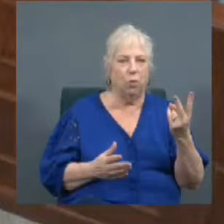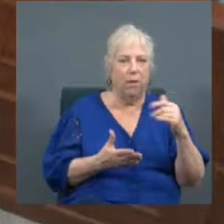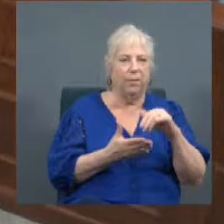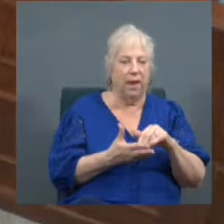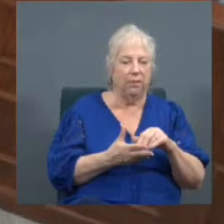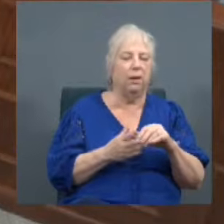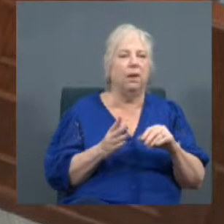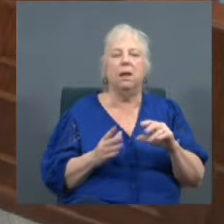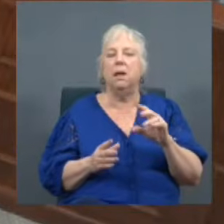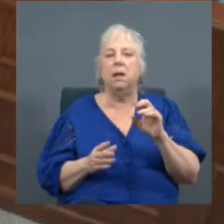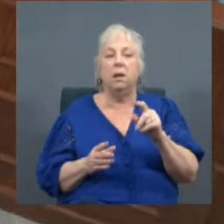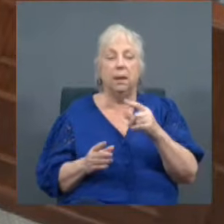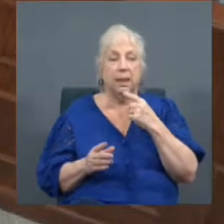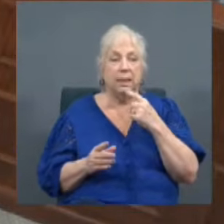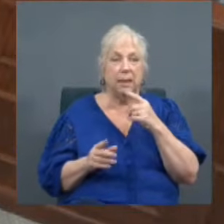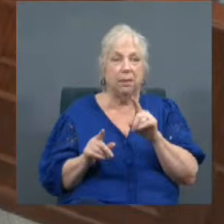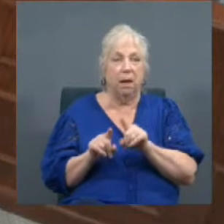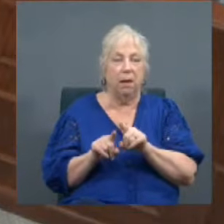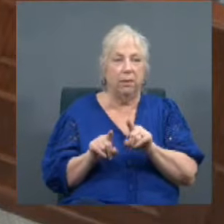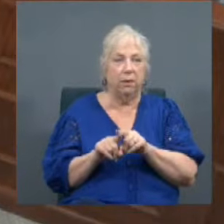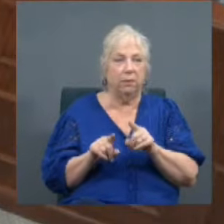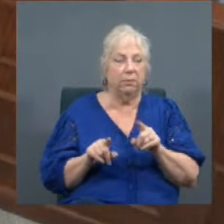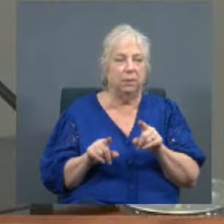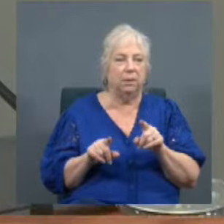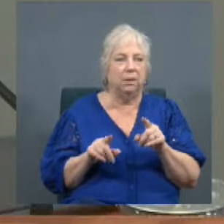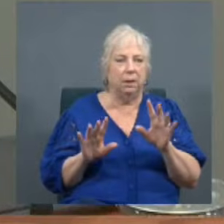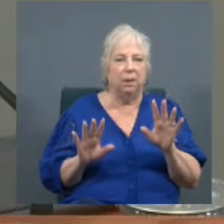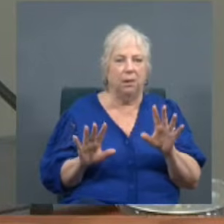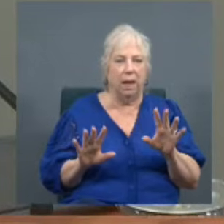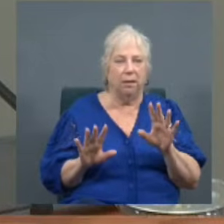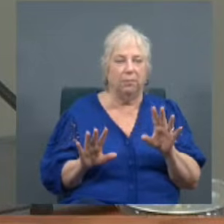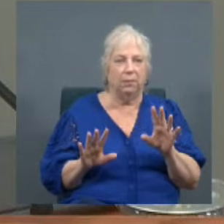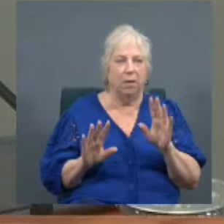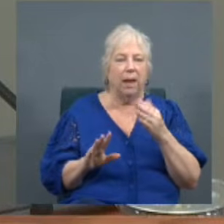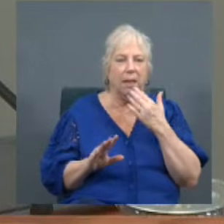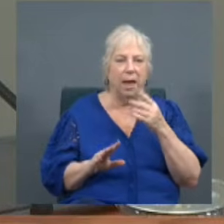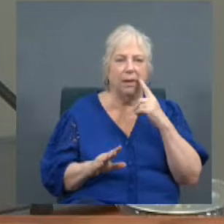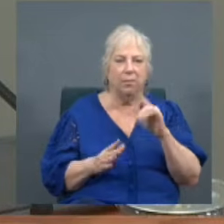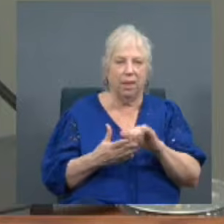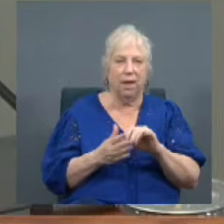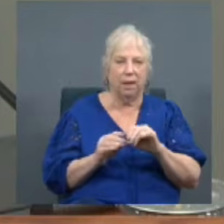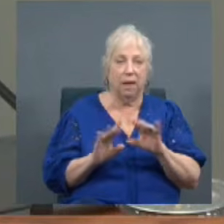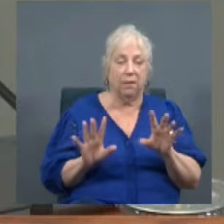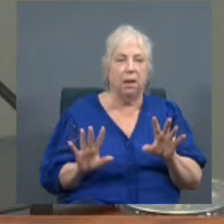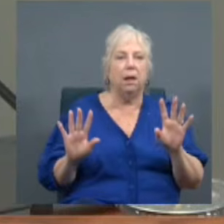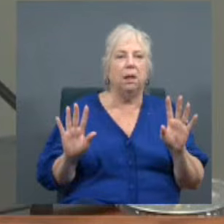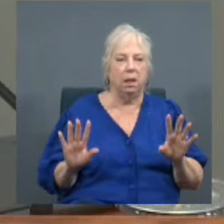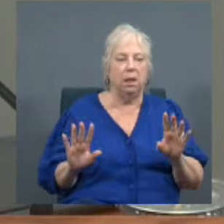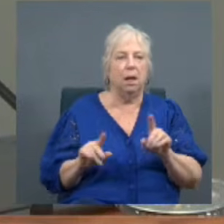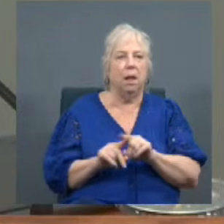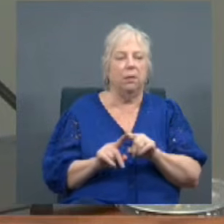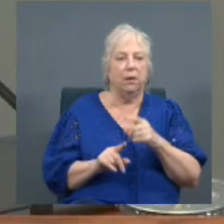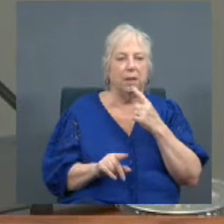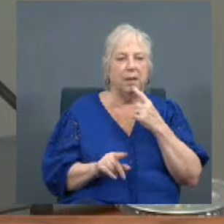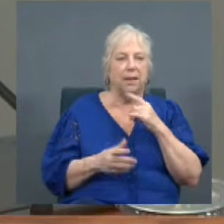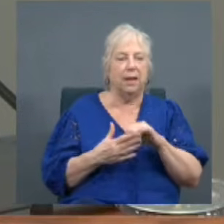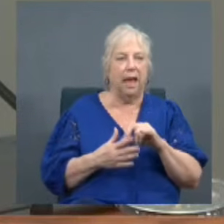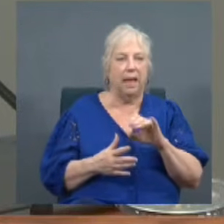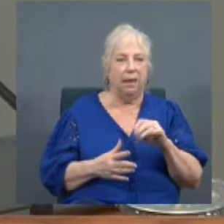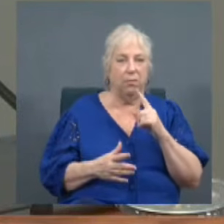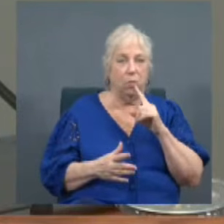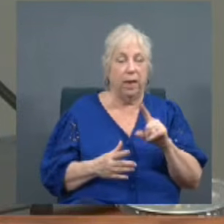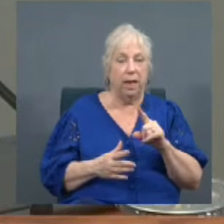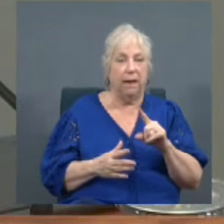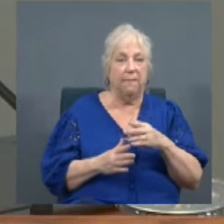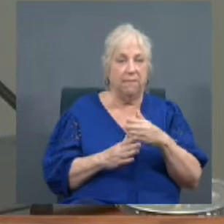Yeah, okay. And it says in here also, okay, so thanks for that clarification. It also says in here that if we did this by a